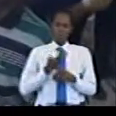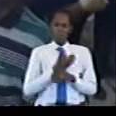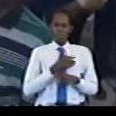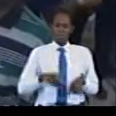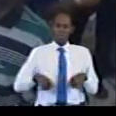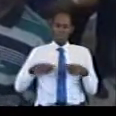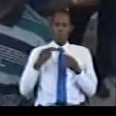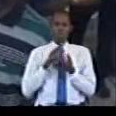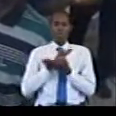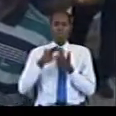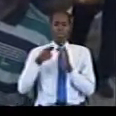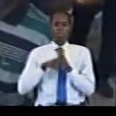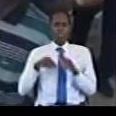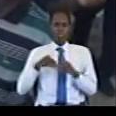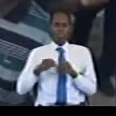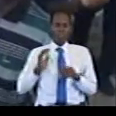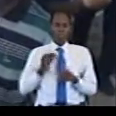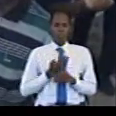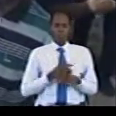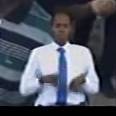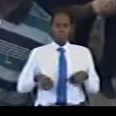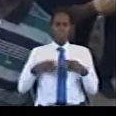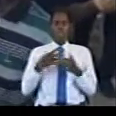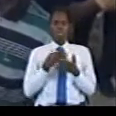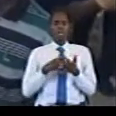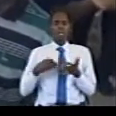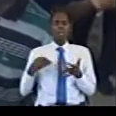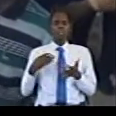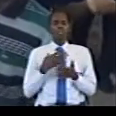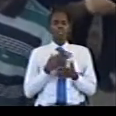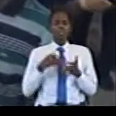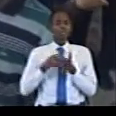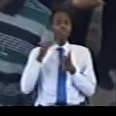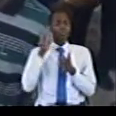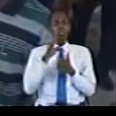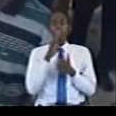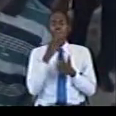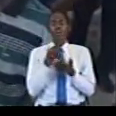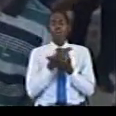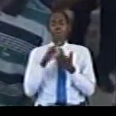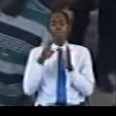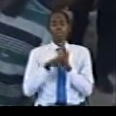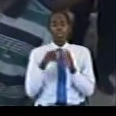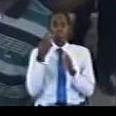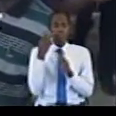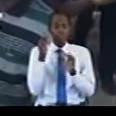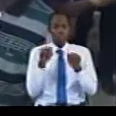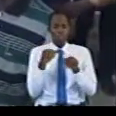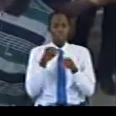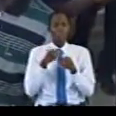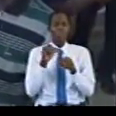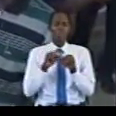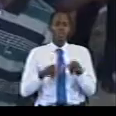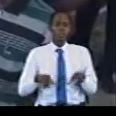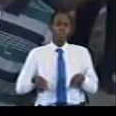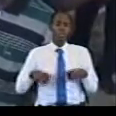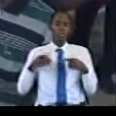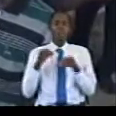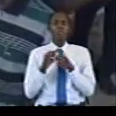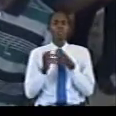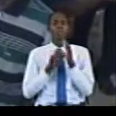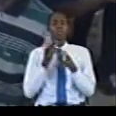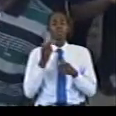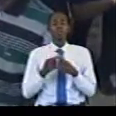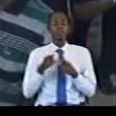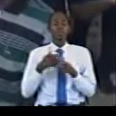it will be holiness that is visible and very known, well known to all people around us in Jesus' name. In our